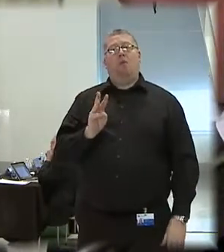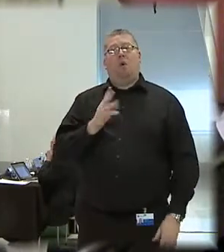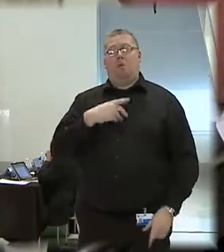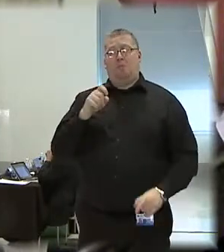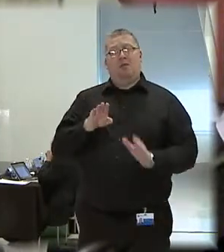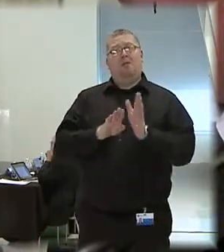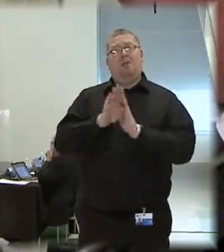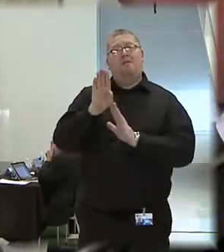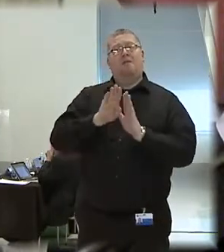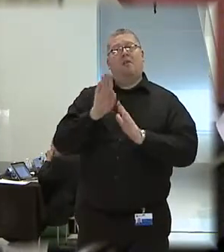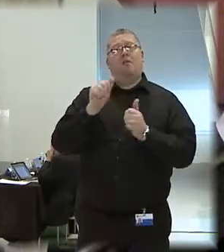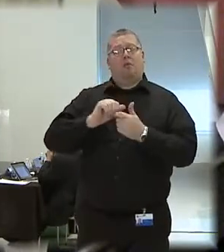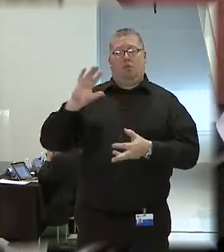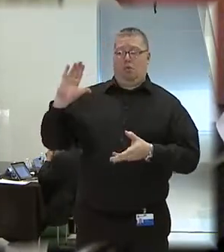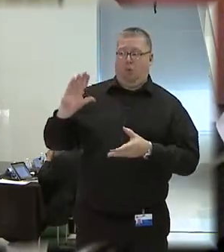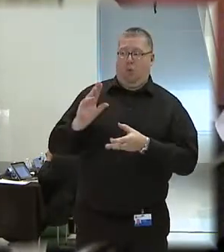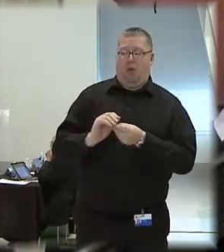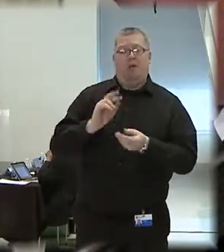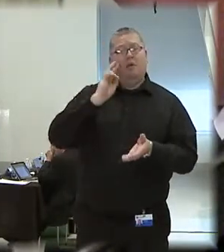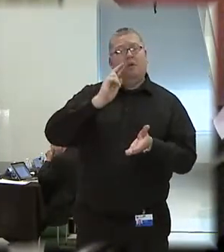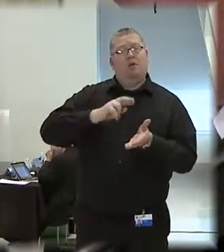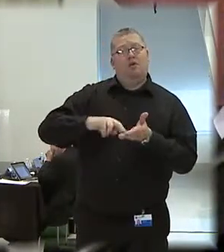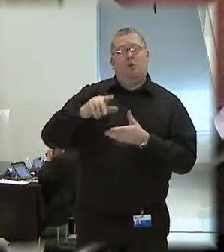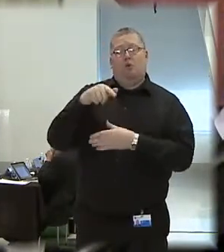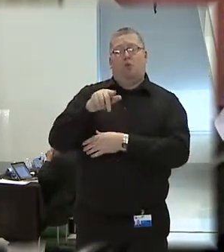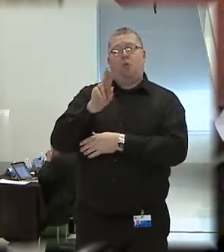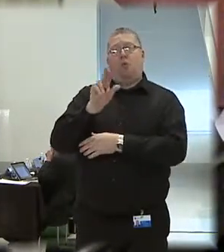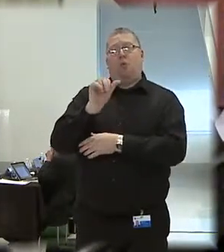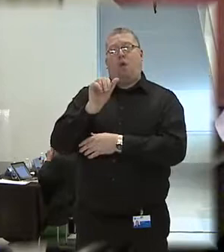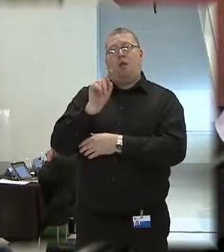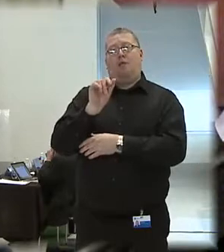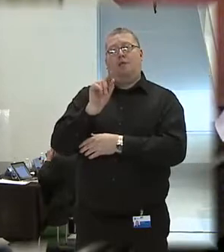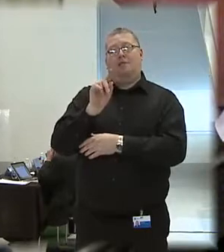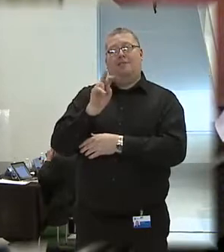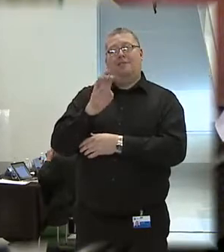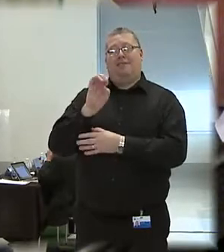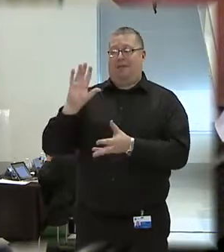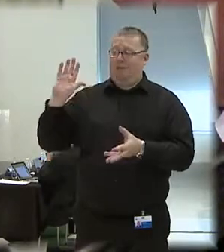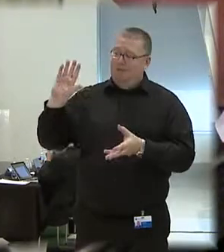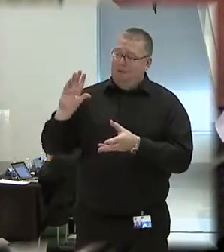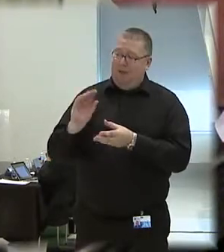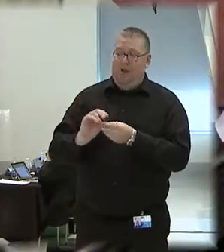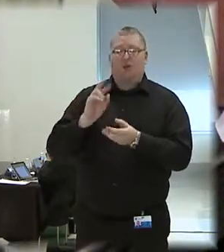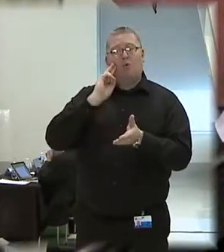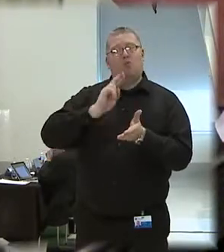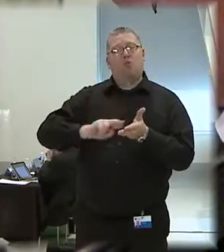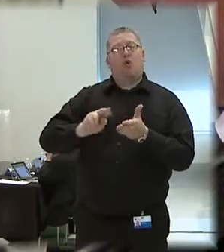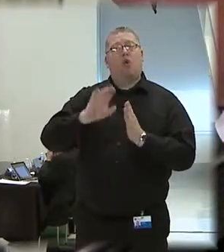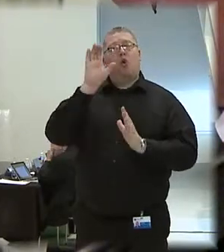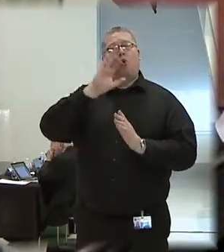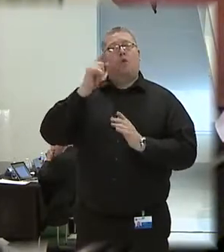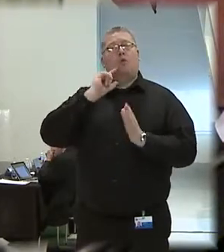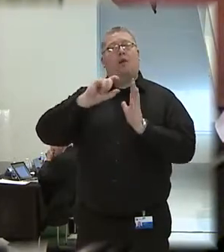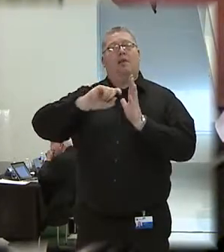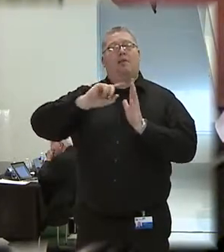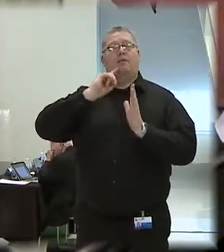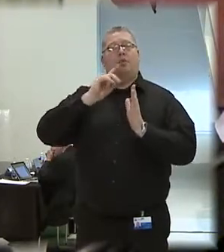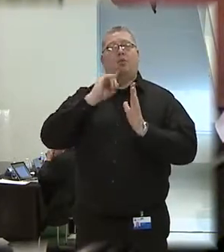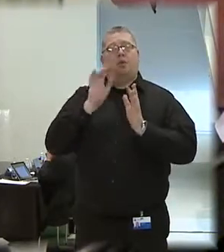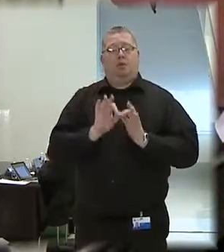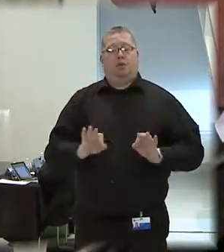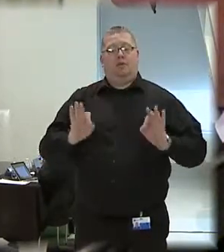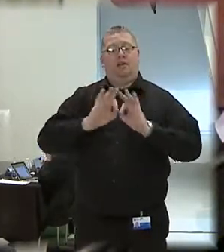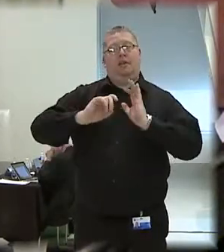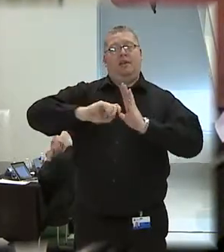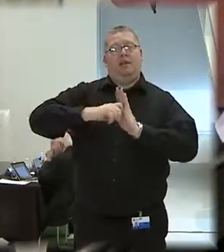developed, the qualitative research software, can go through and find keywords that will bring this out so you don't have to spend the hours and hours. But you